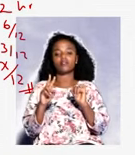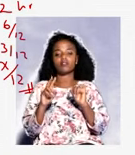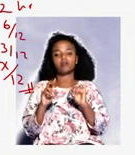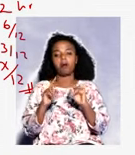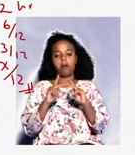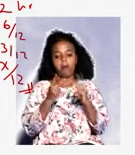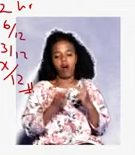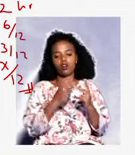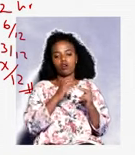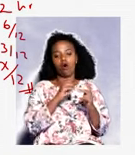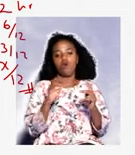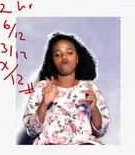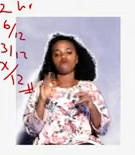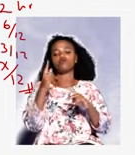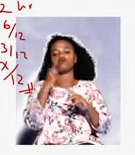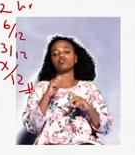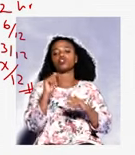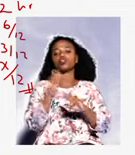of the job.